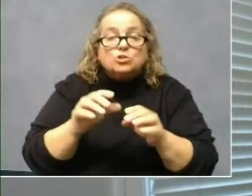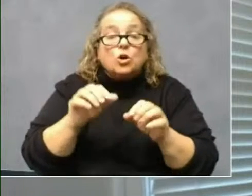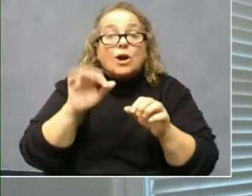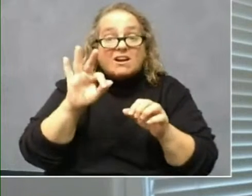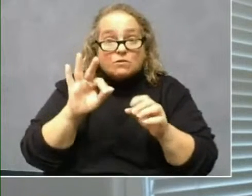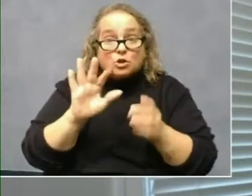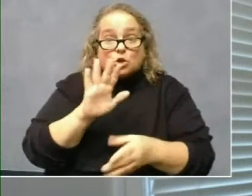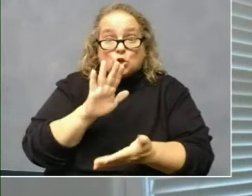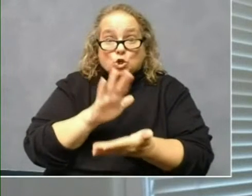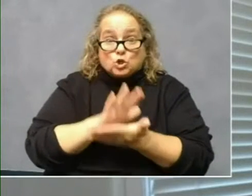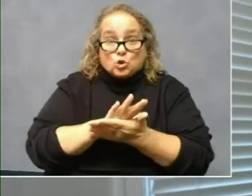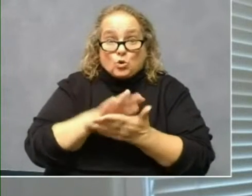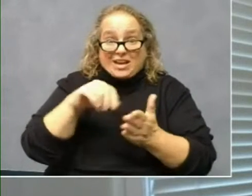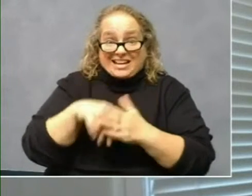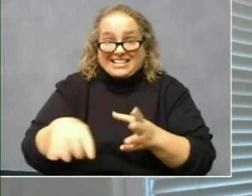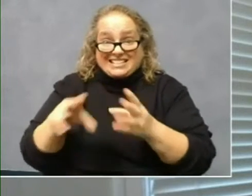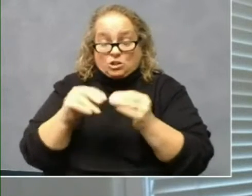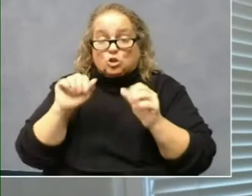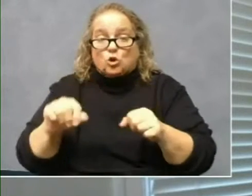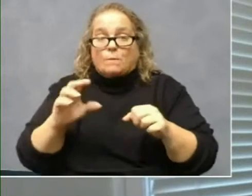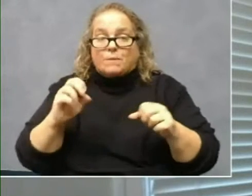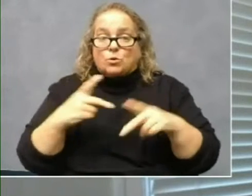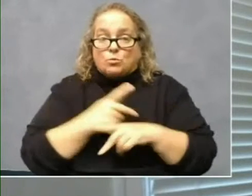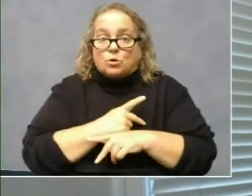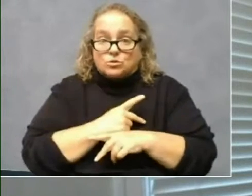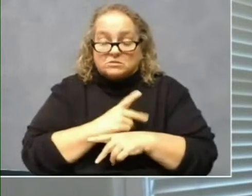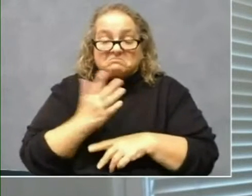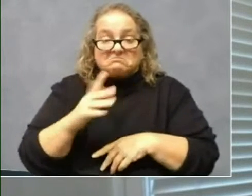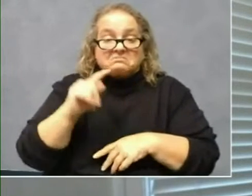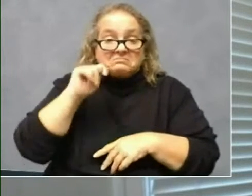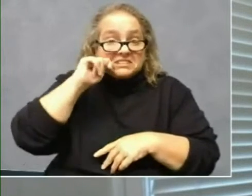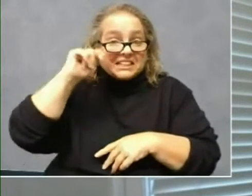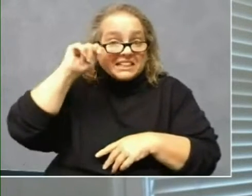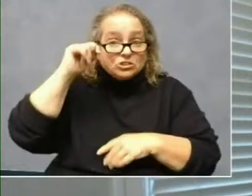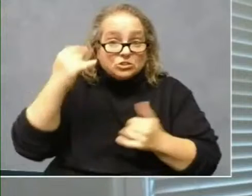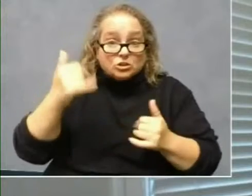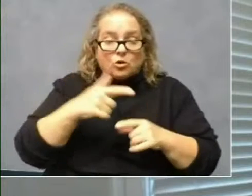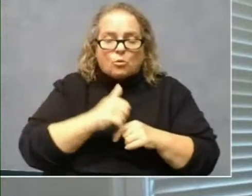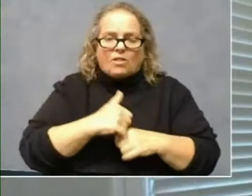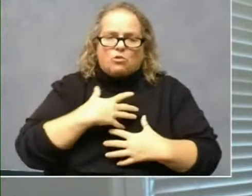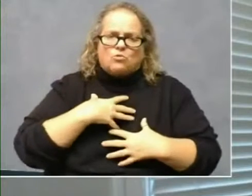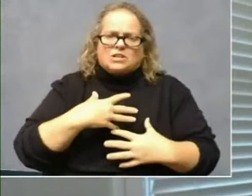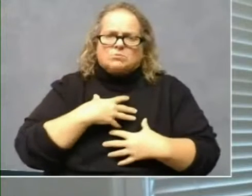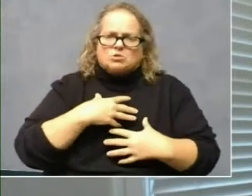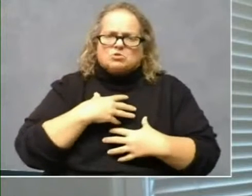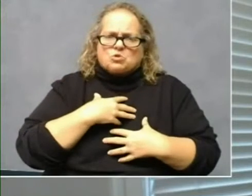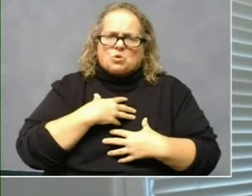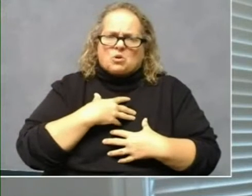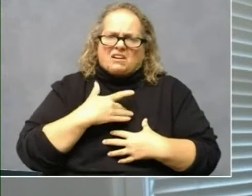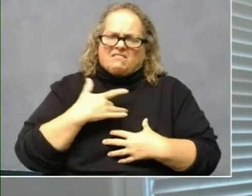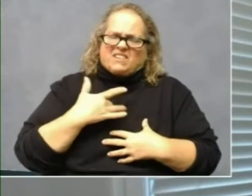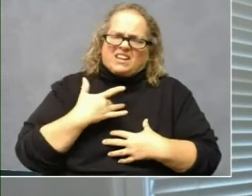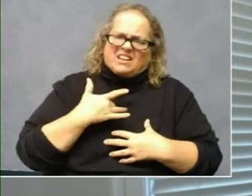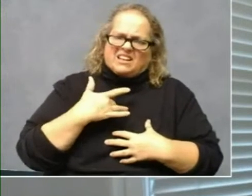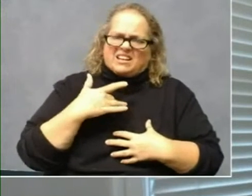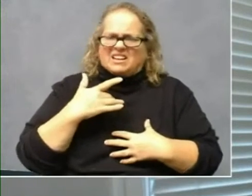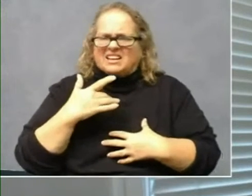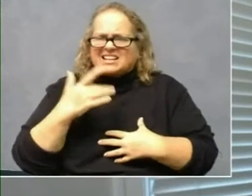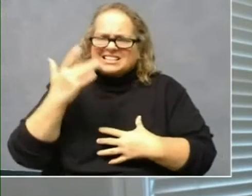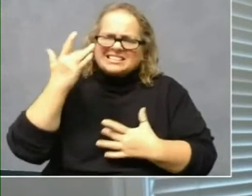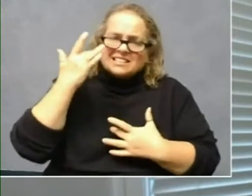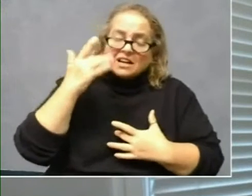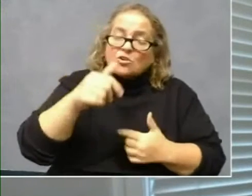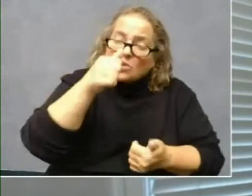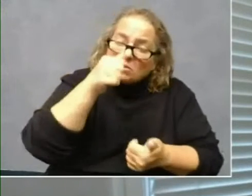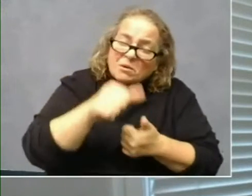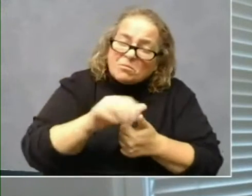story here. There's a teenager with respiratory symptoms, but despite having symptoms, and remember, we've said over and over, please stay home